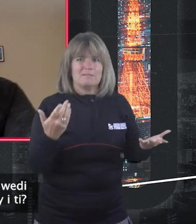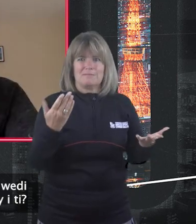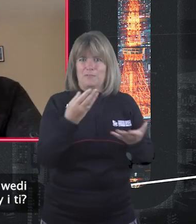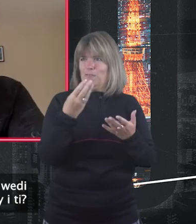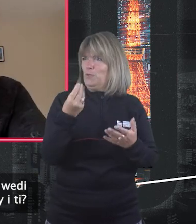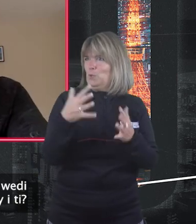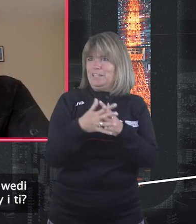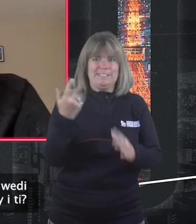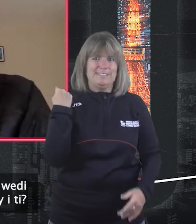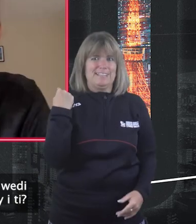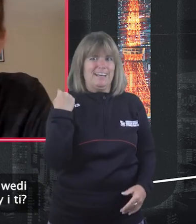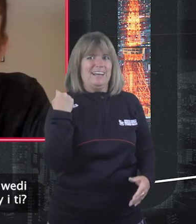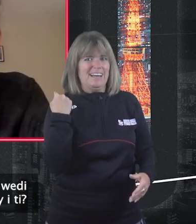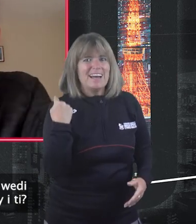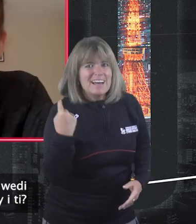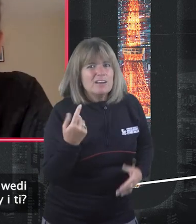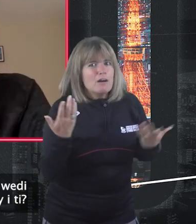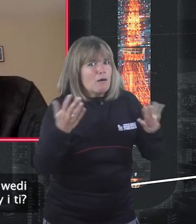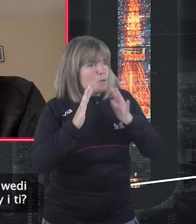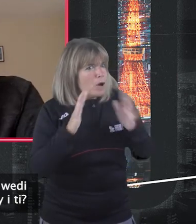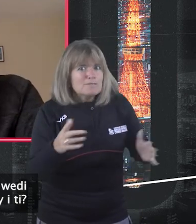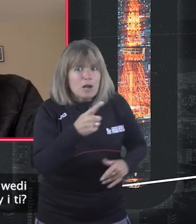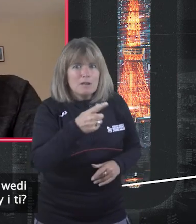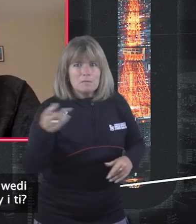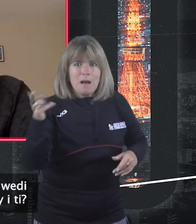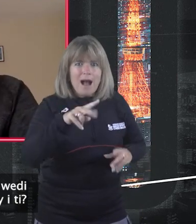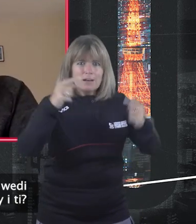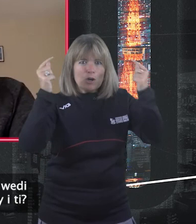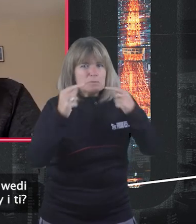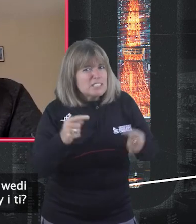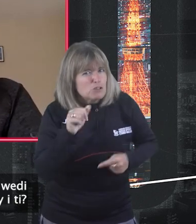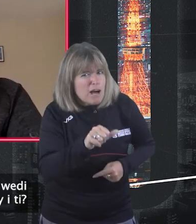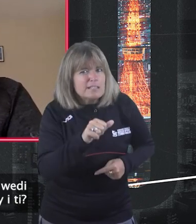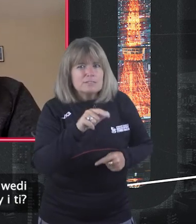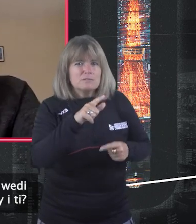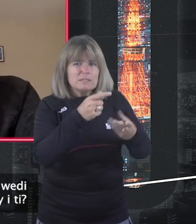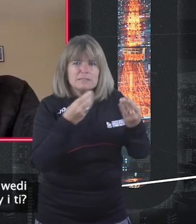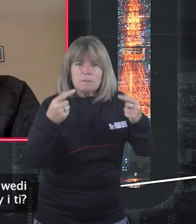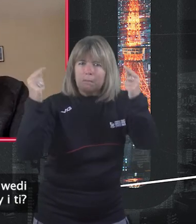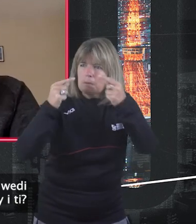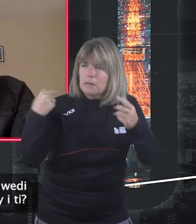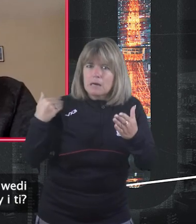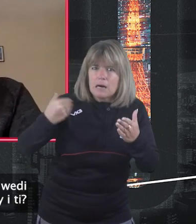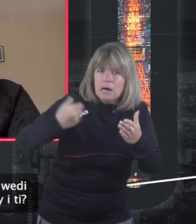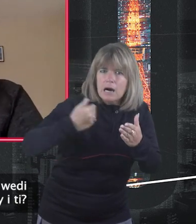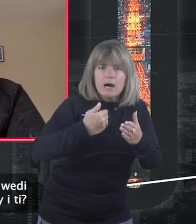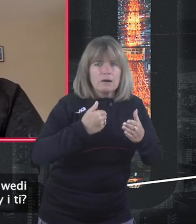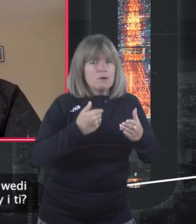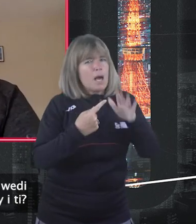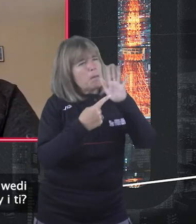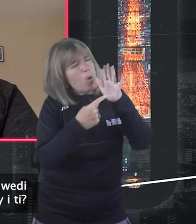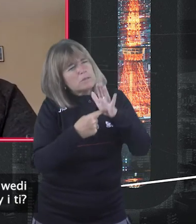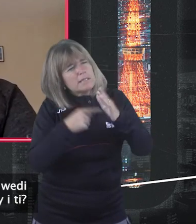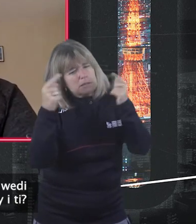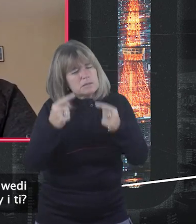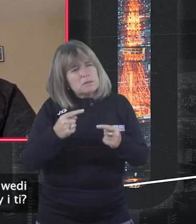get back into competition mode? And I know you've had some other competitions since then, but how